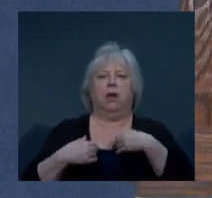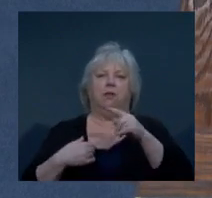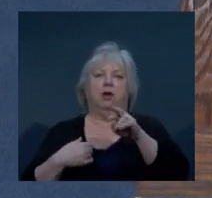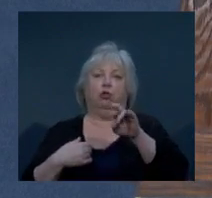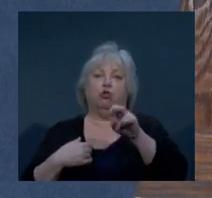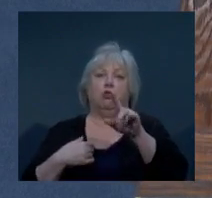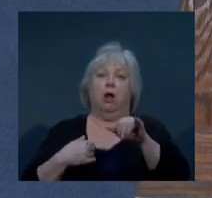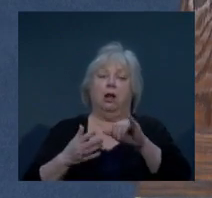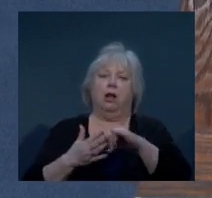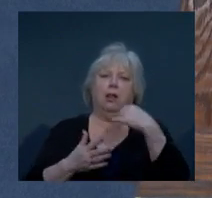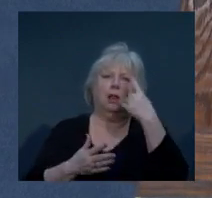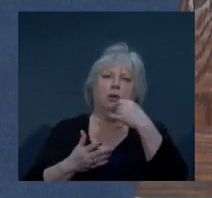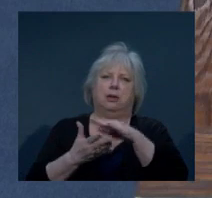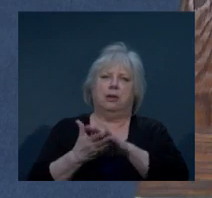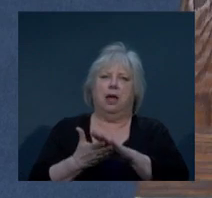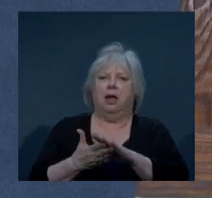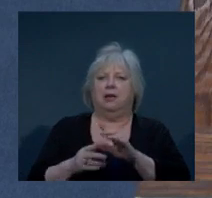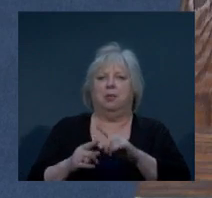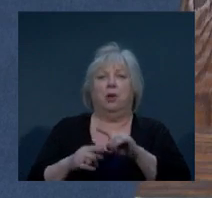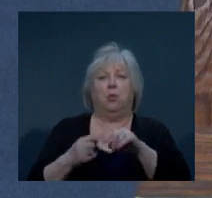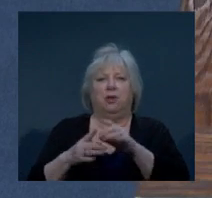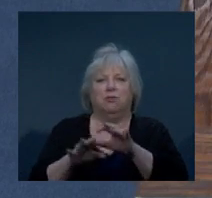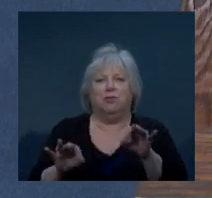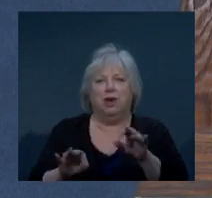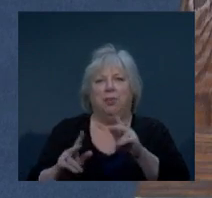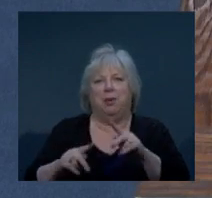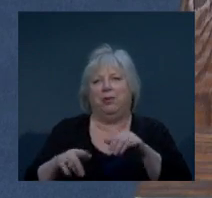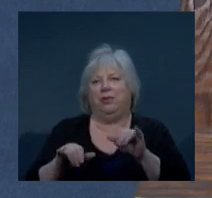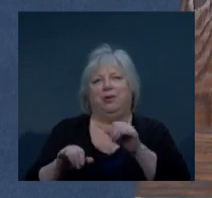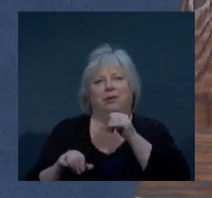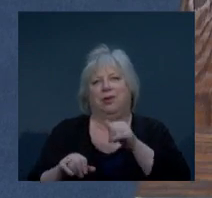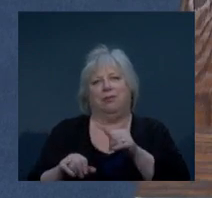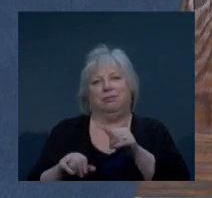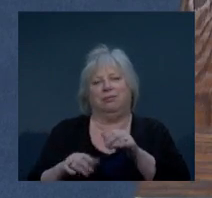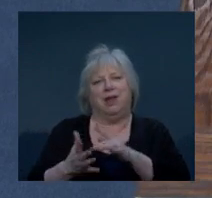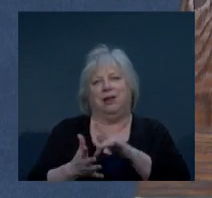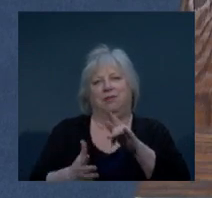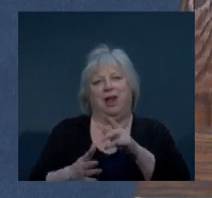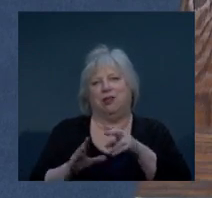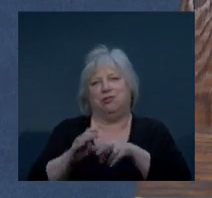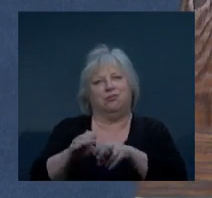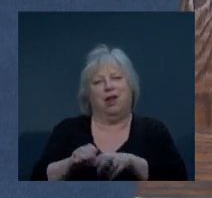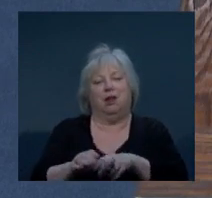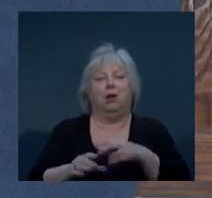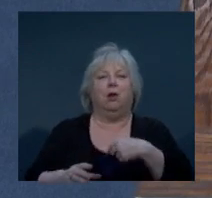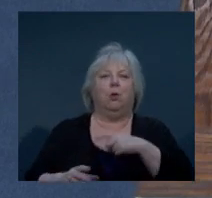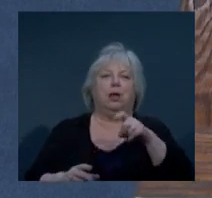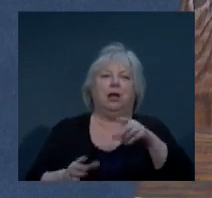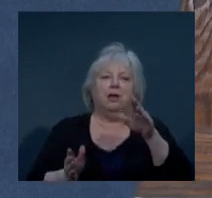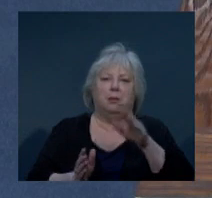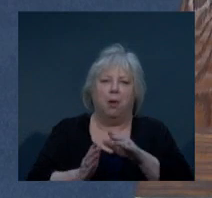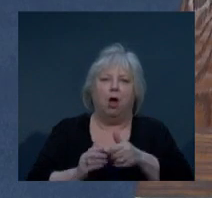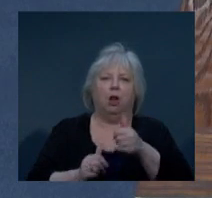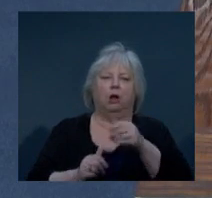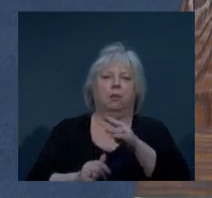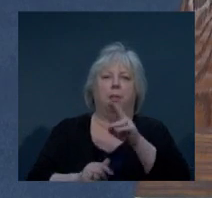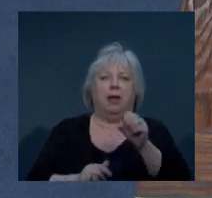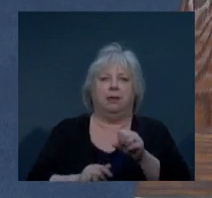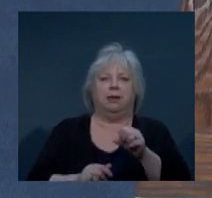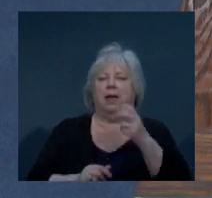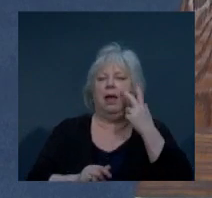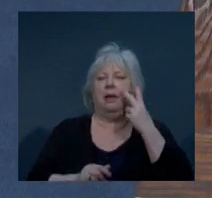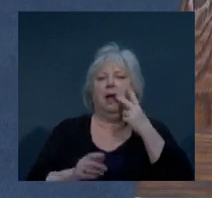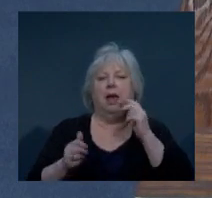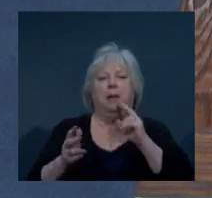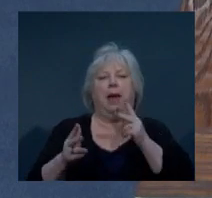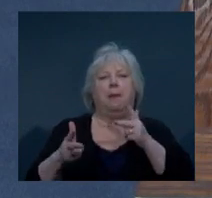that, but they can't even get people to ride it when it's free. We need to look at some of these things, get smaller buses. I passed buses coming